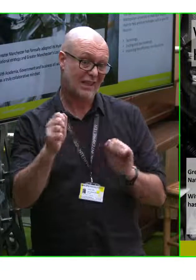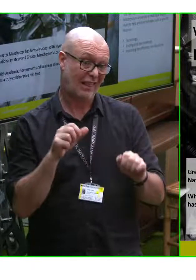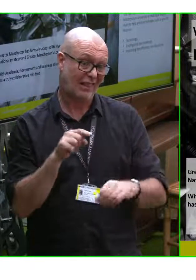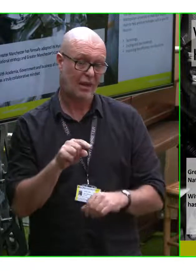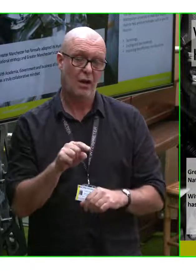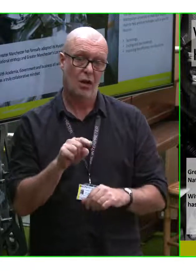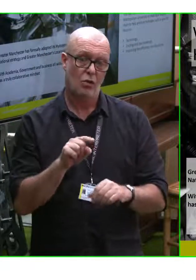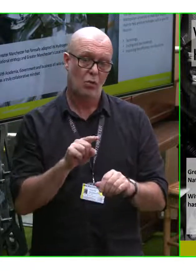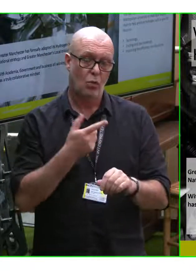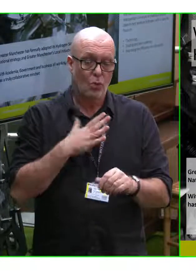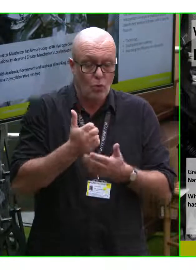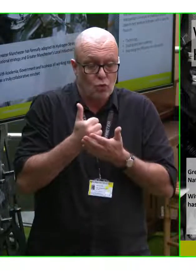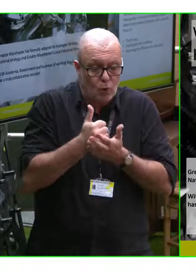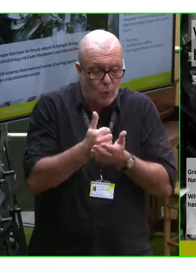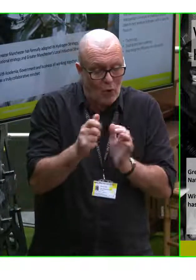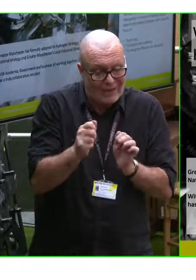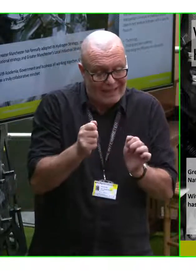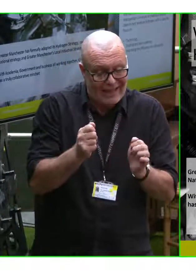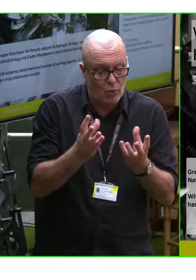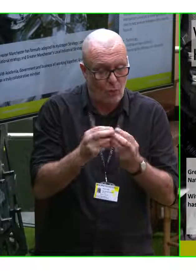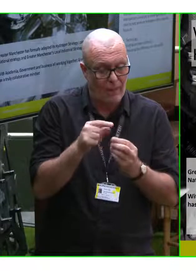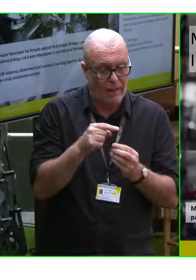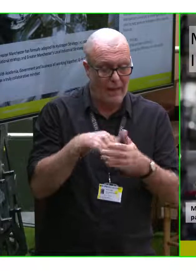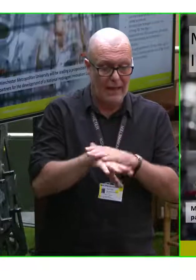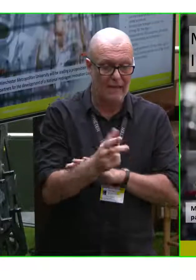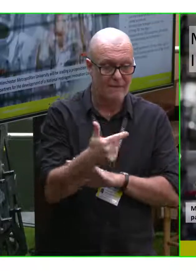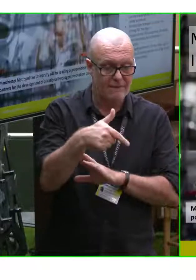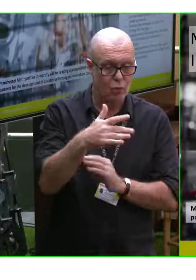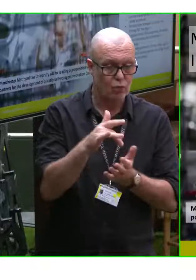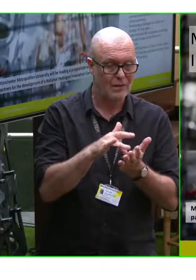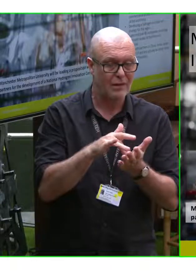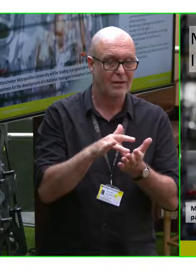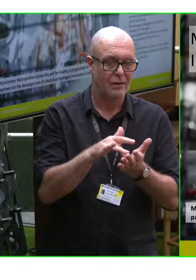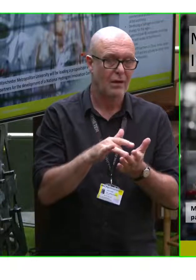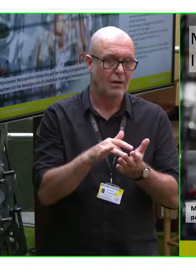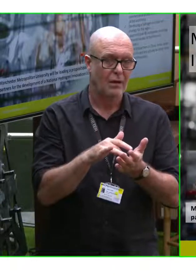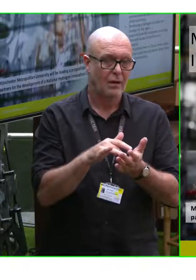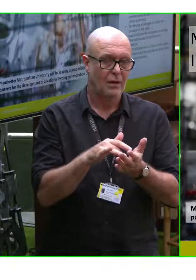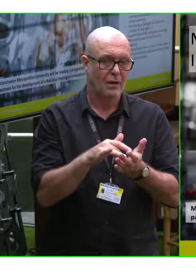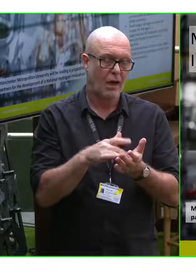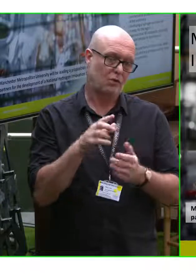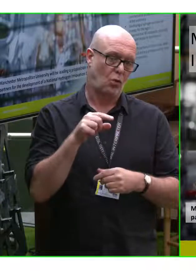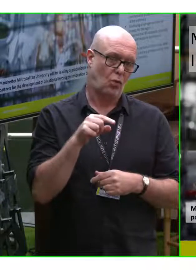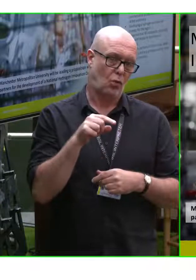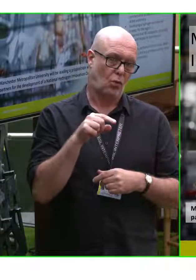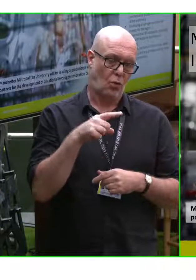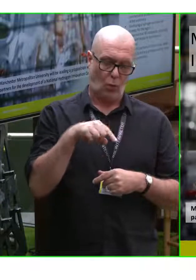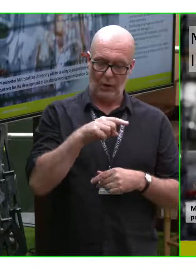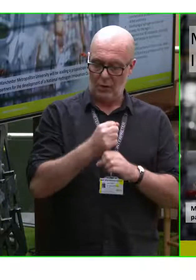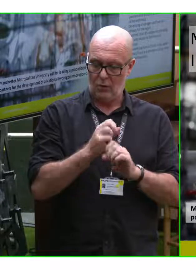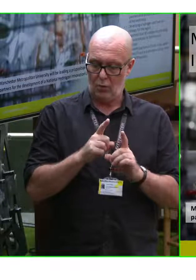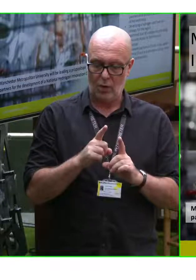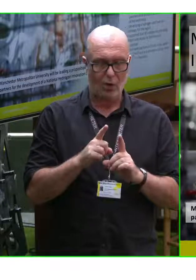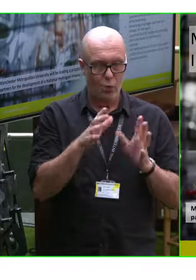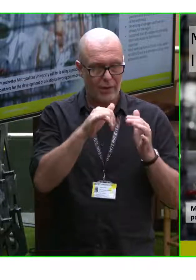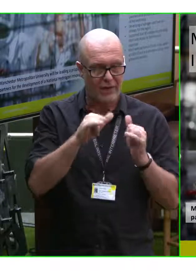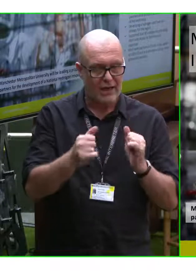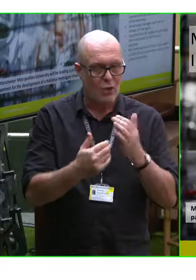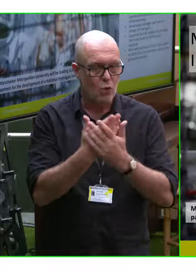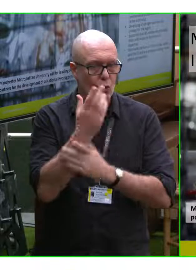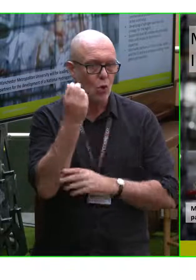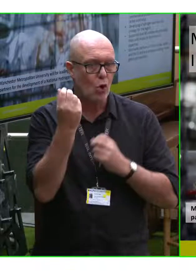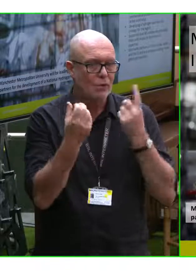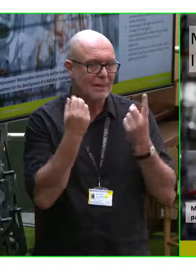Centre. So we work on those new materials challenges, and specifically, we test new concepts. So companies send us